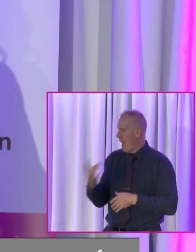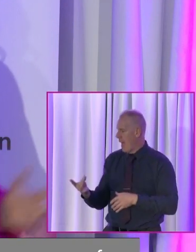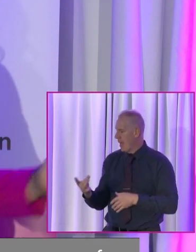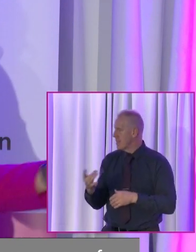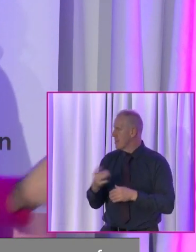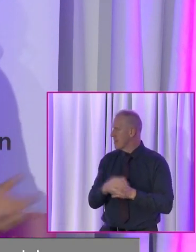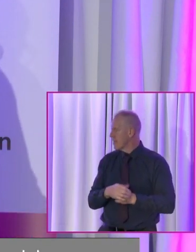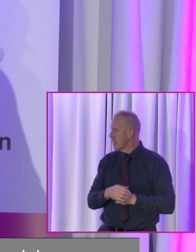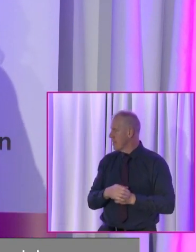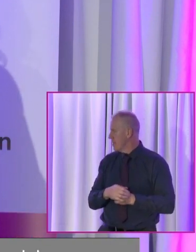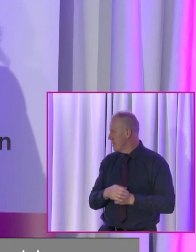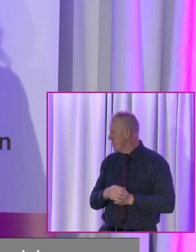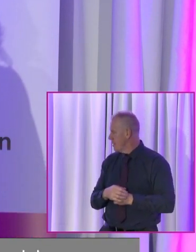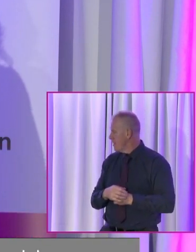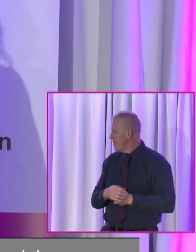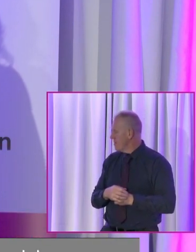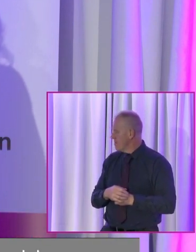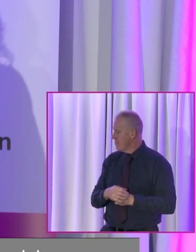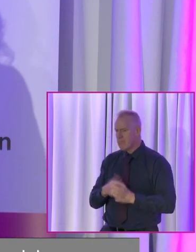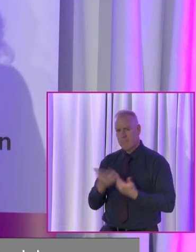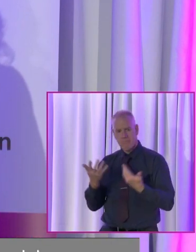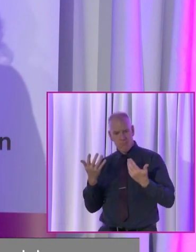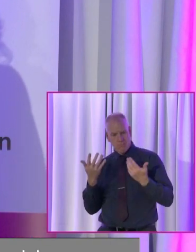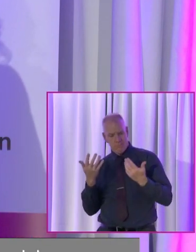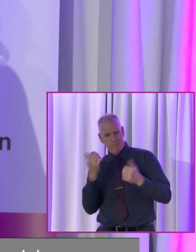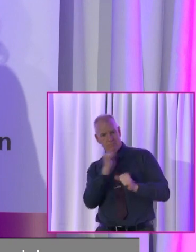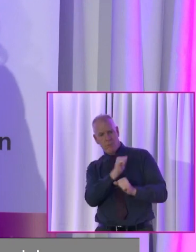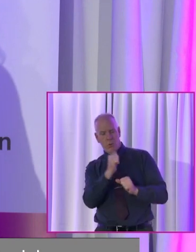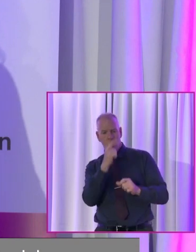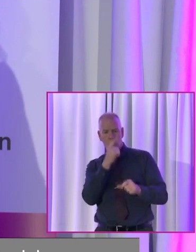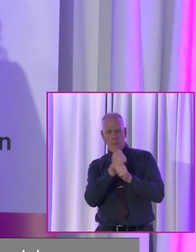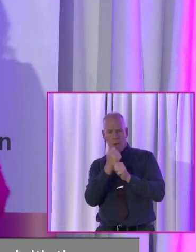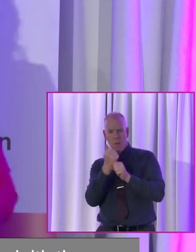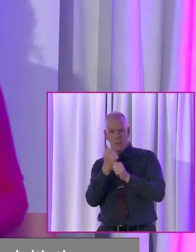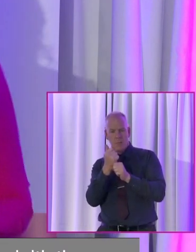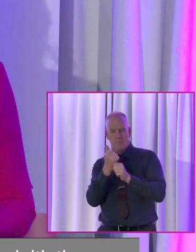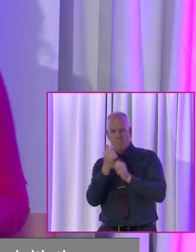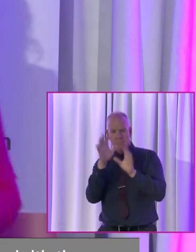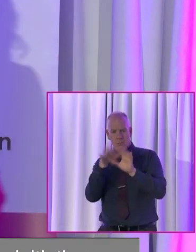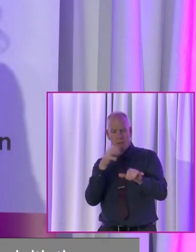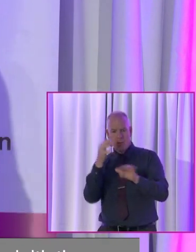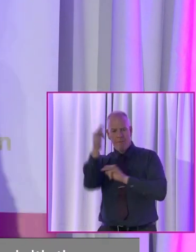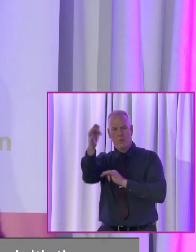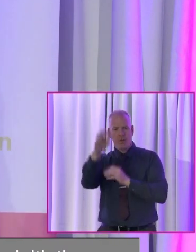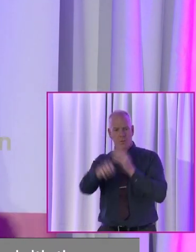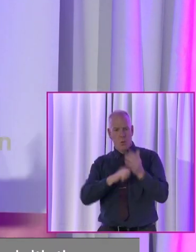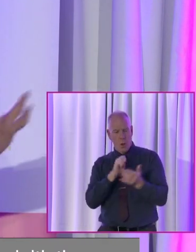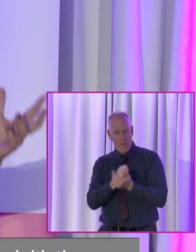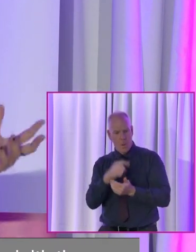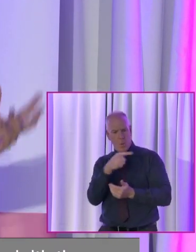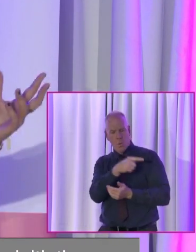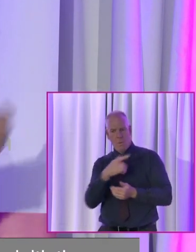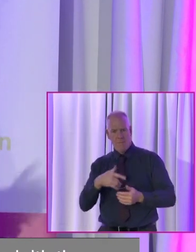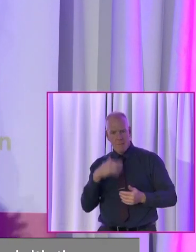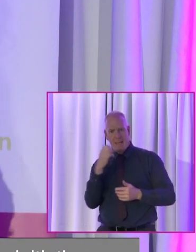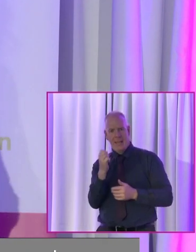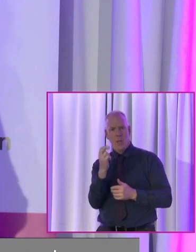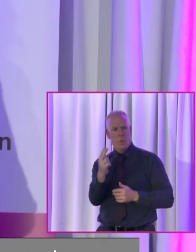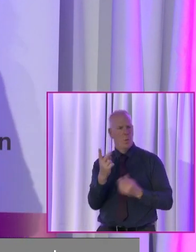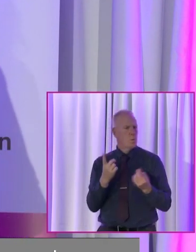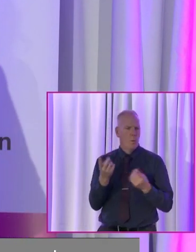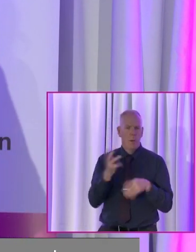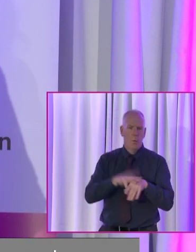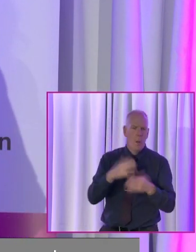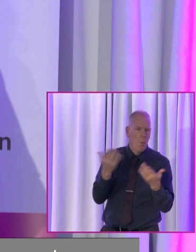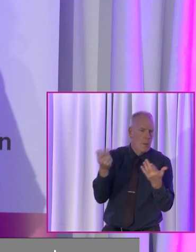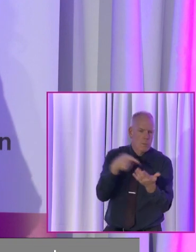see initiatives such as the Conference on the Future of Europe and more broadly, how would you rate the EU in terms